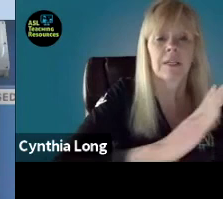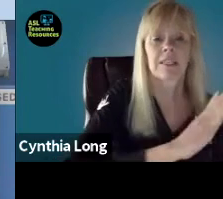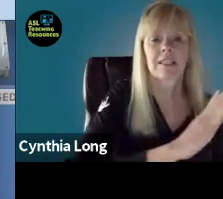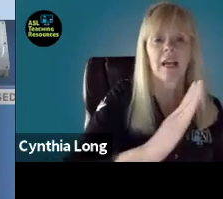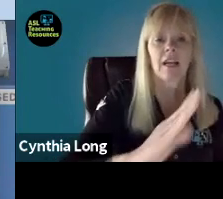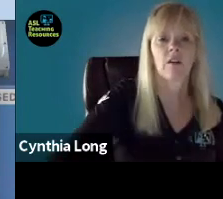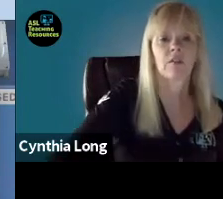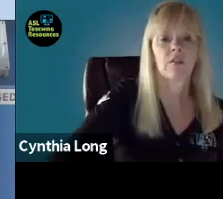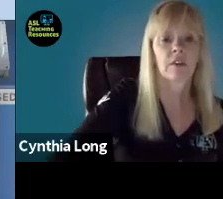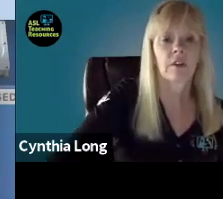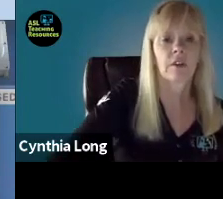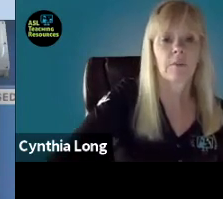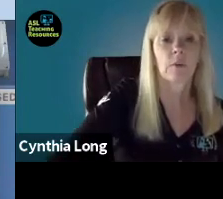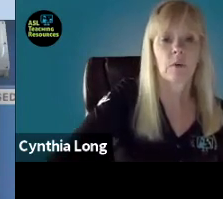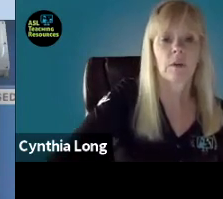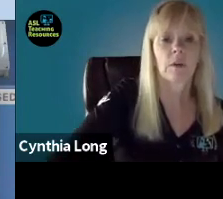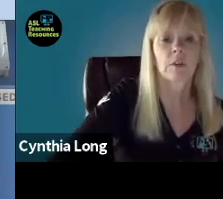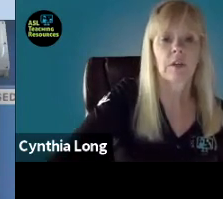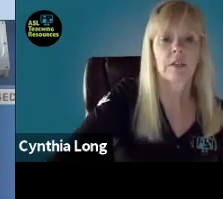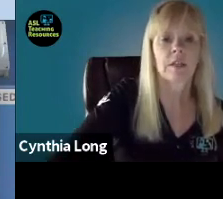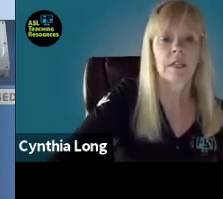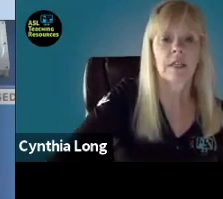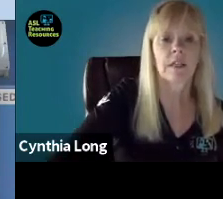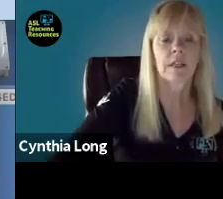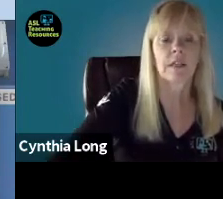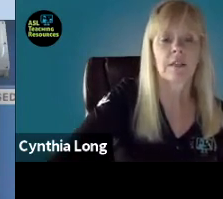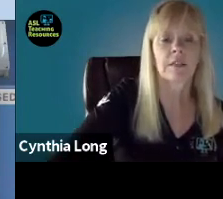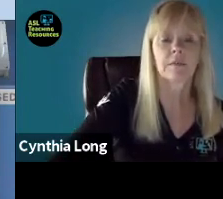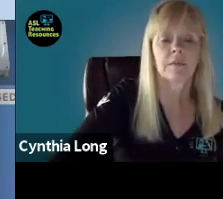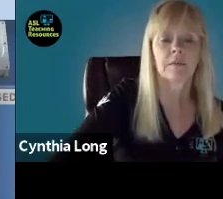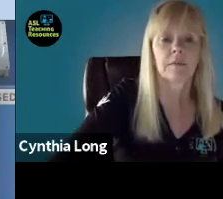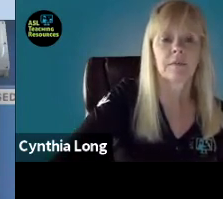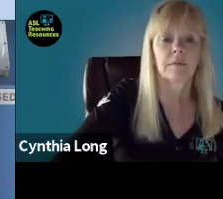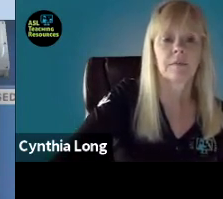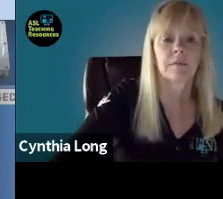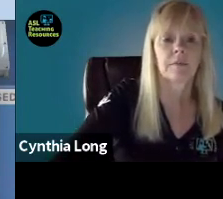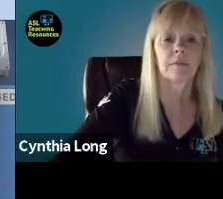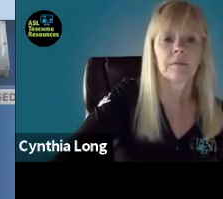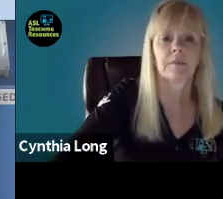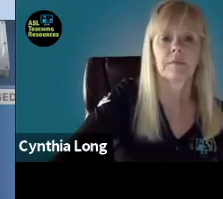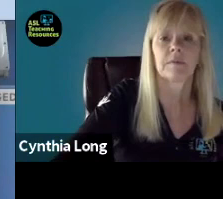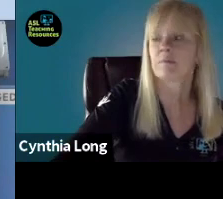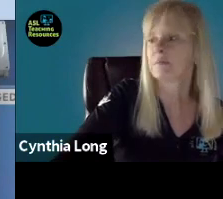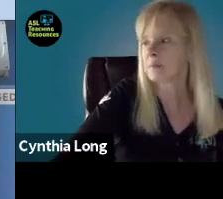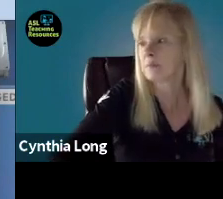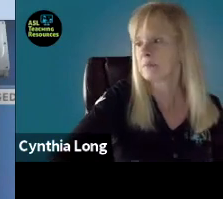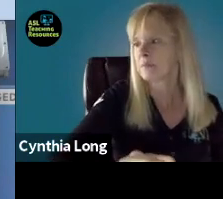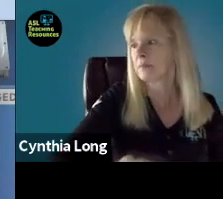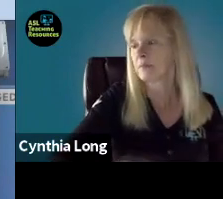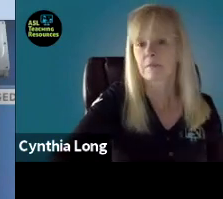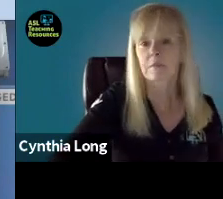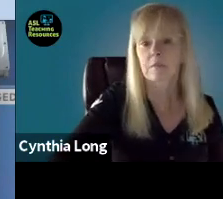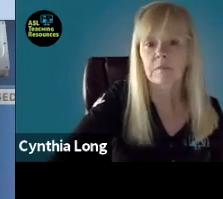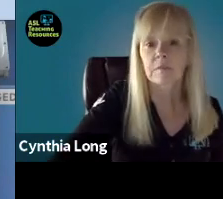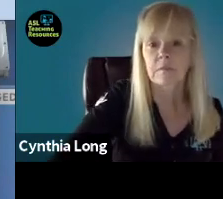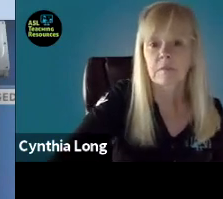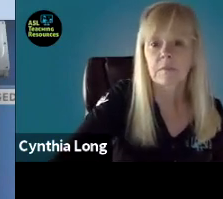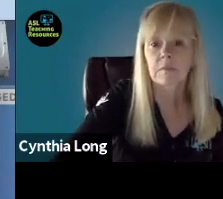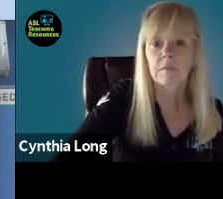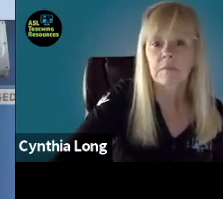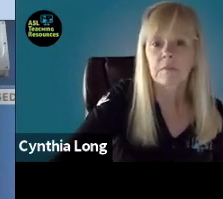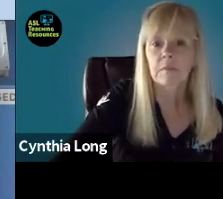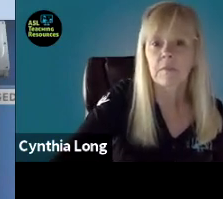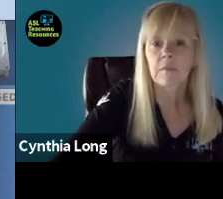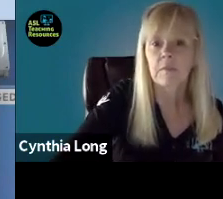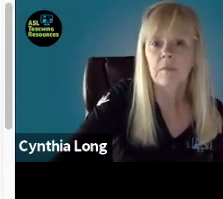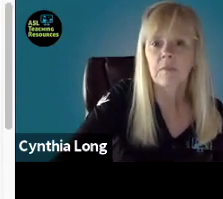And I'm going to slide over more to where you can see it. Practice with me now. Yes, keep going.